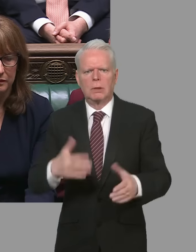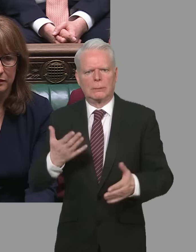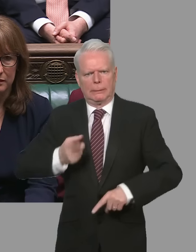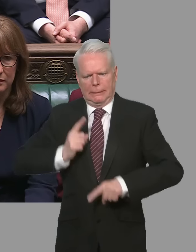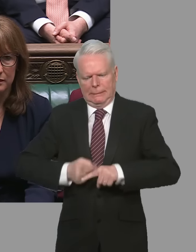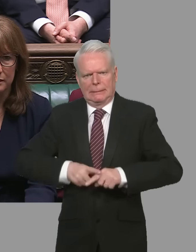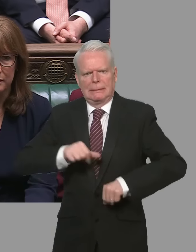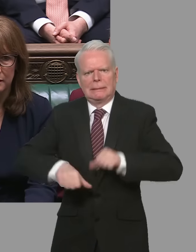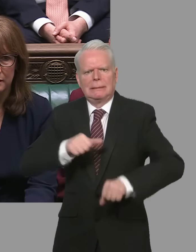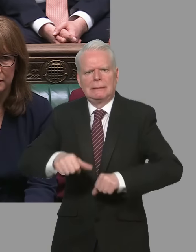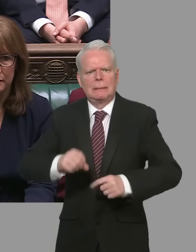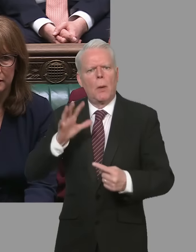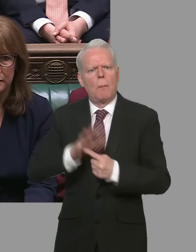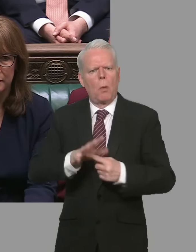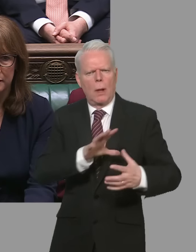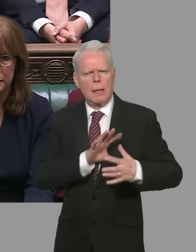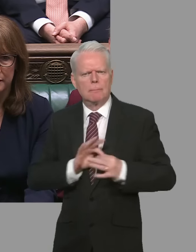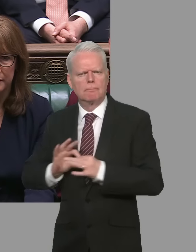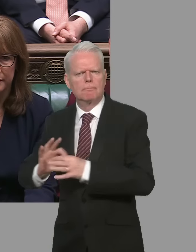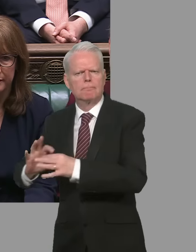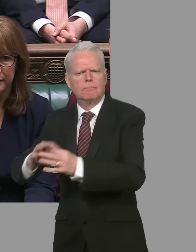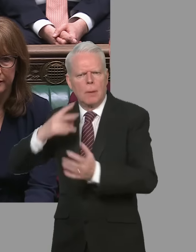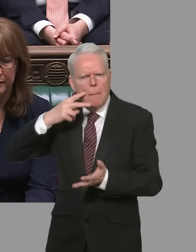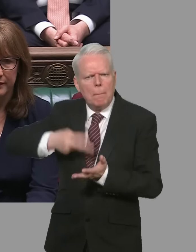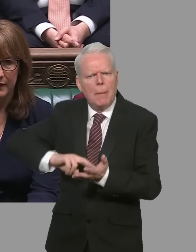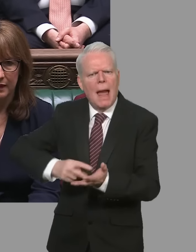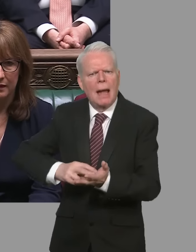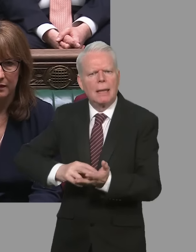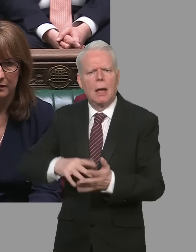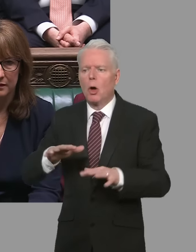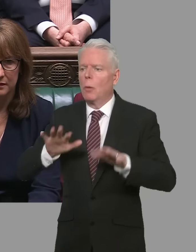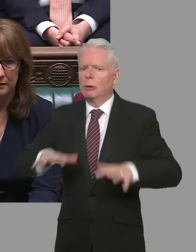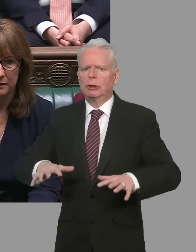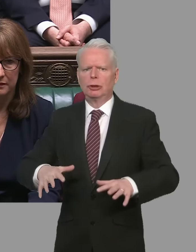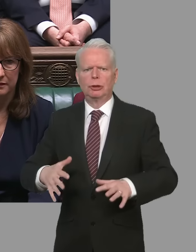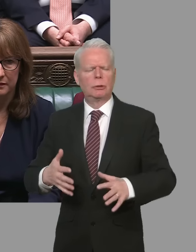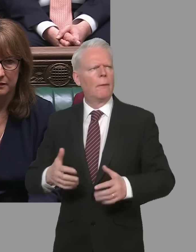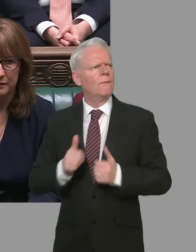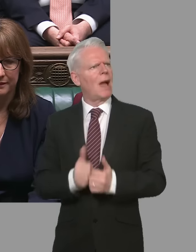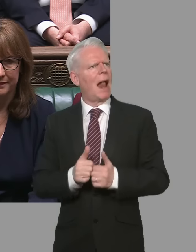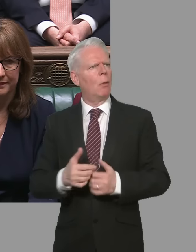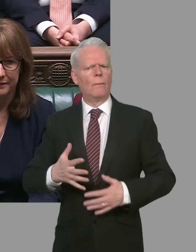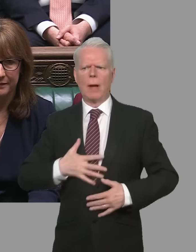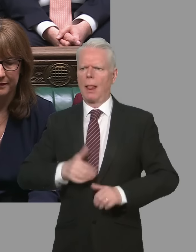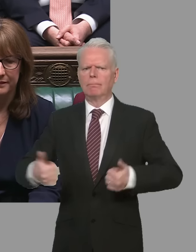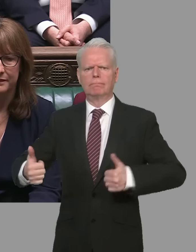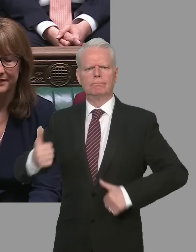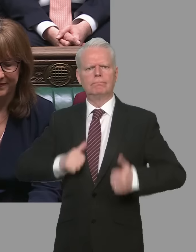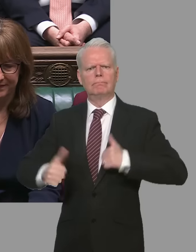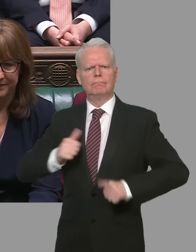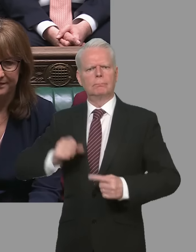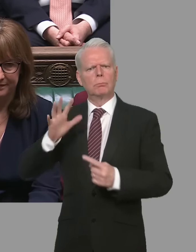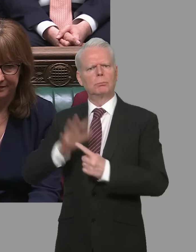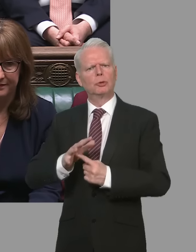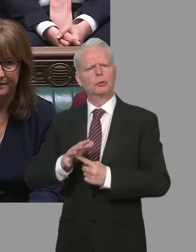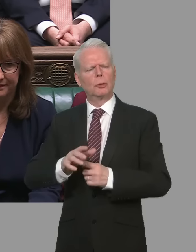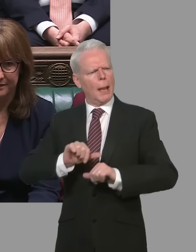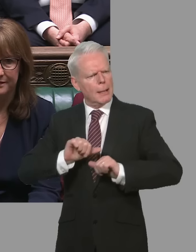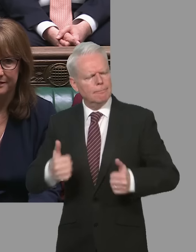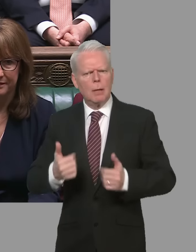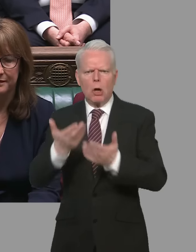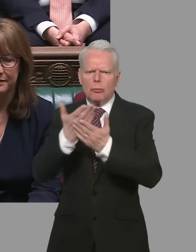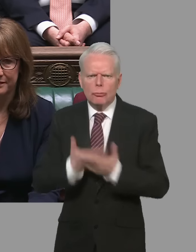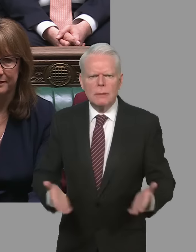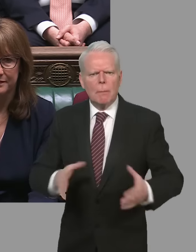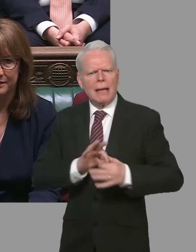our communities by extending Pride in Place, announcing the locations of 7 new towns and delivering over 300 new